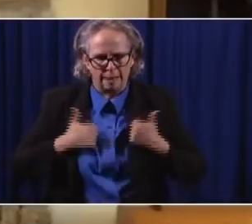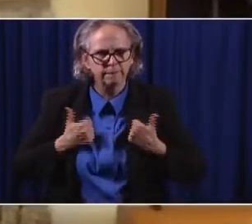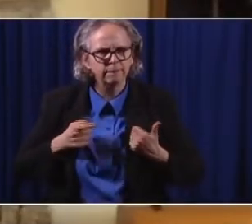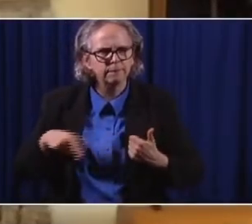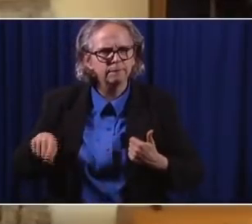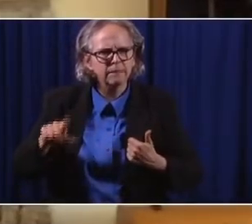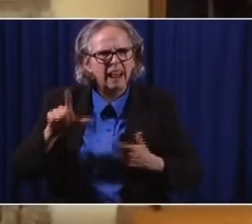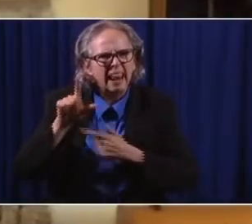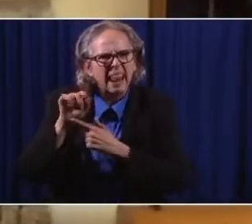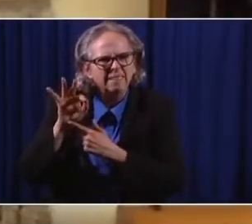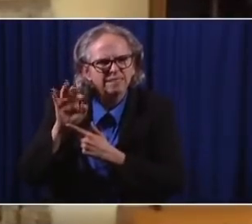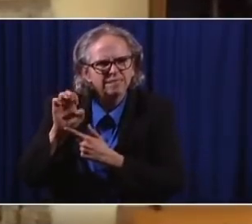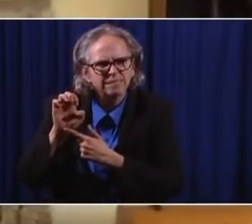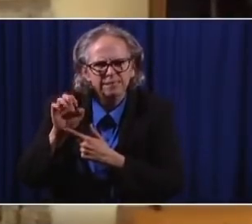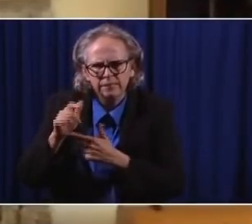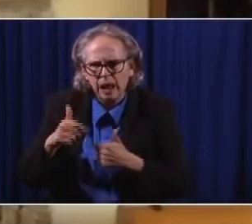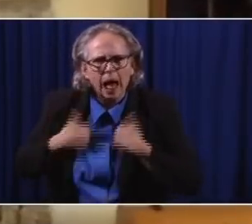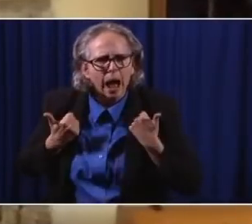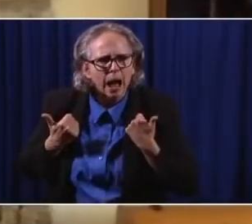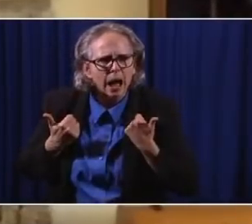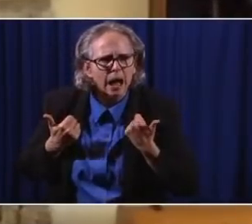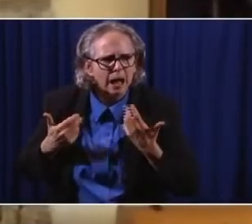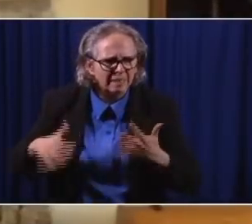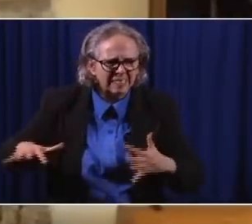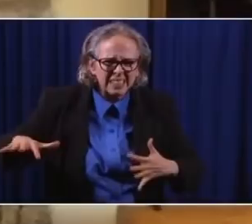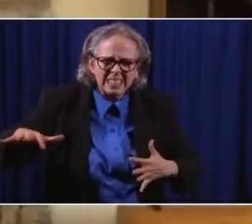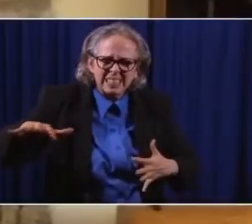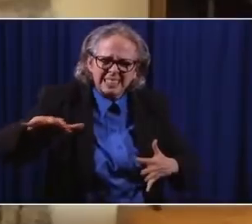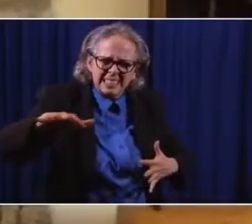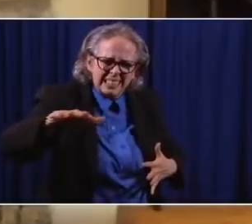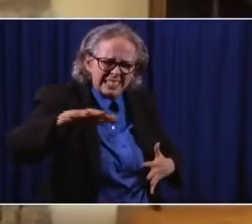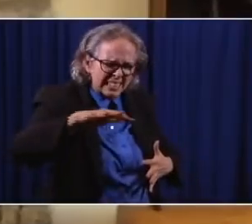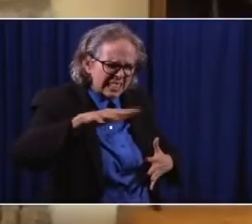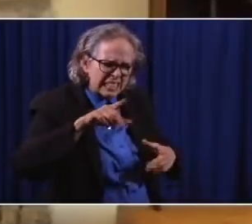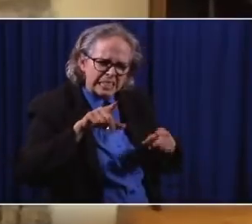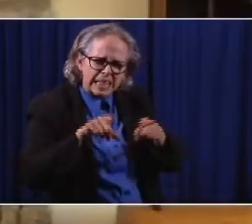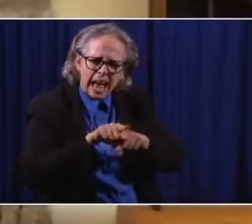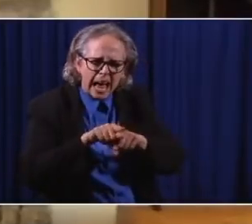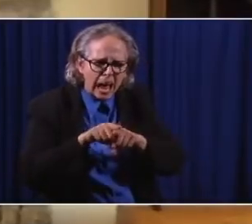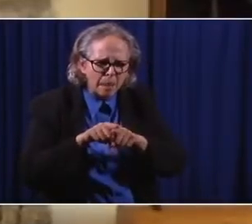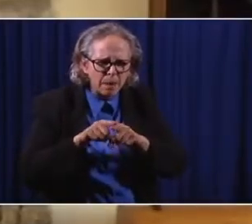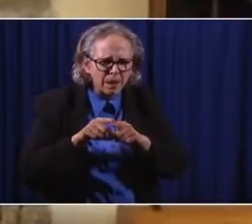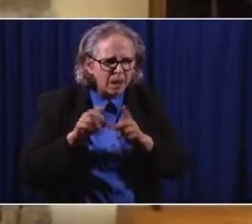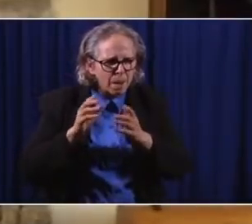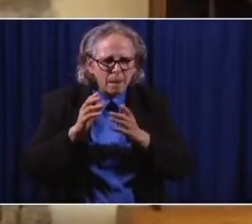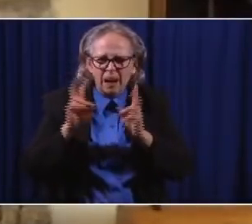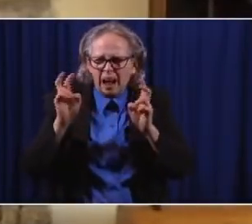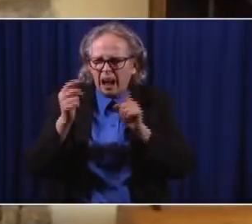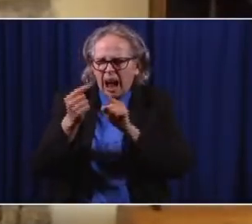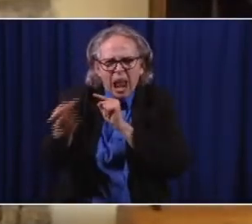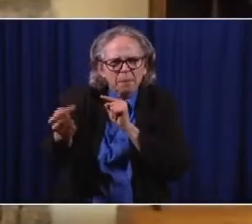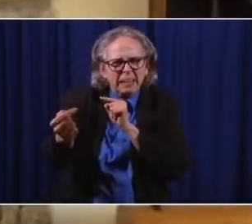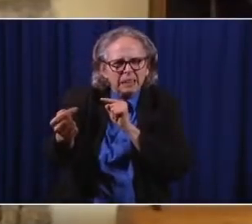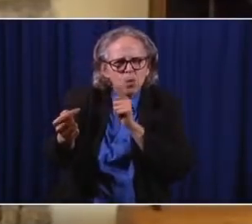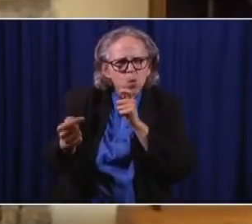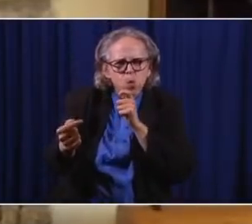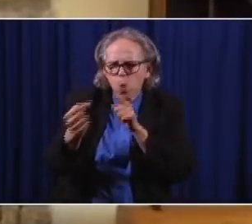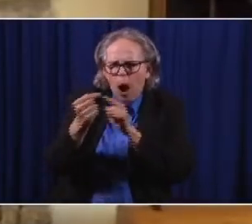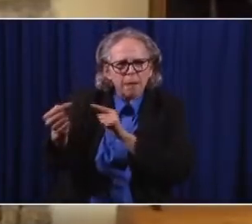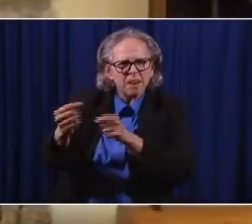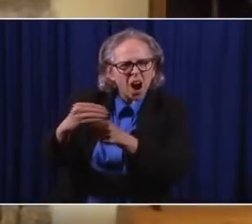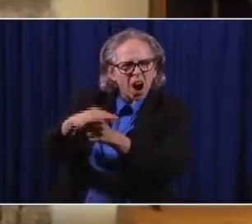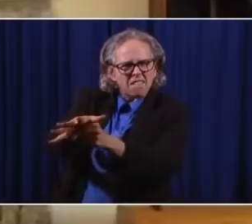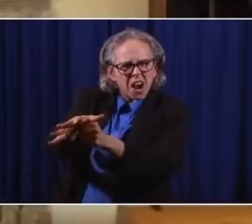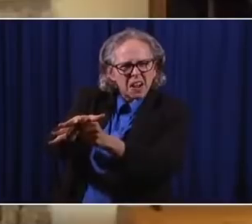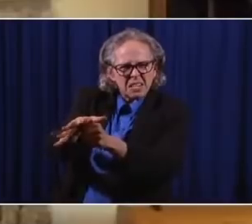We have a common enemy, and it's not mask versus those who believe in masks, those who don't. We're not